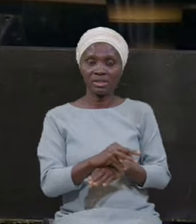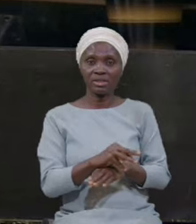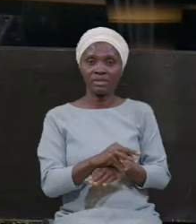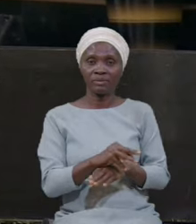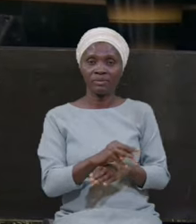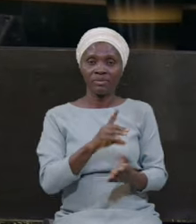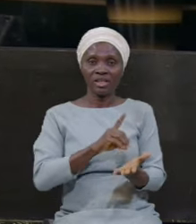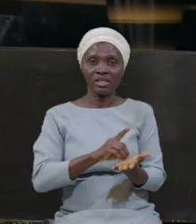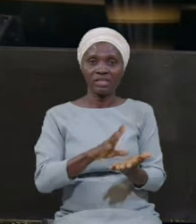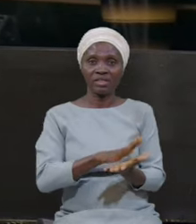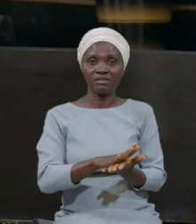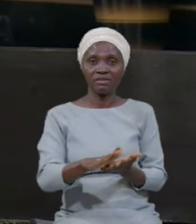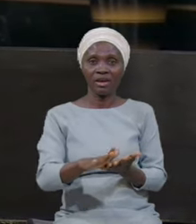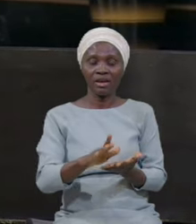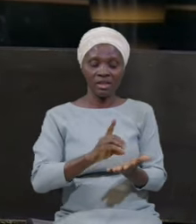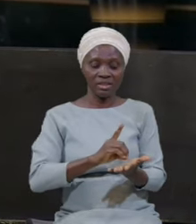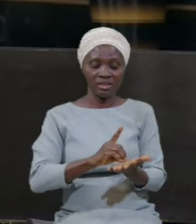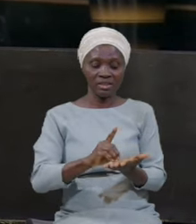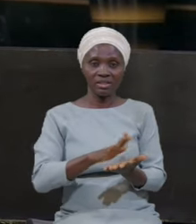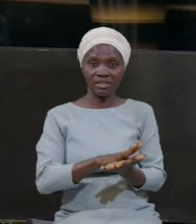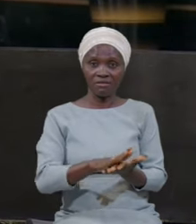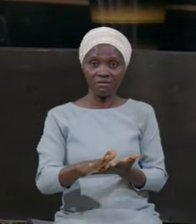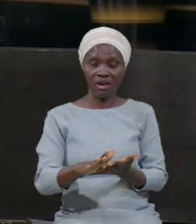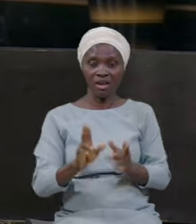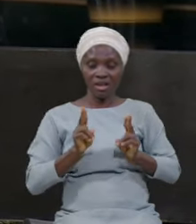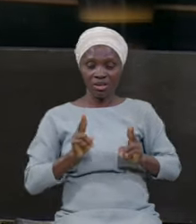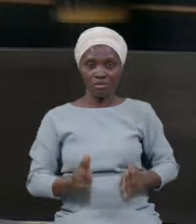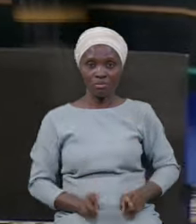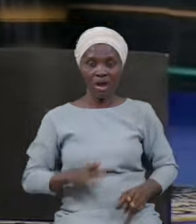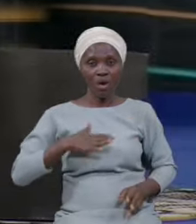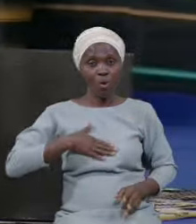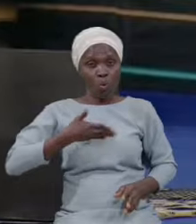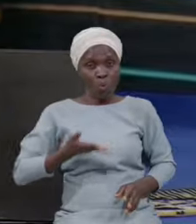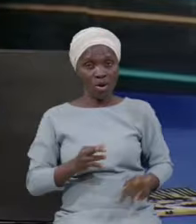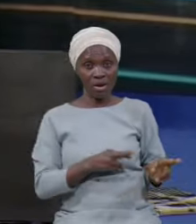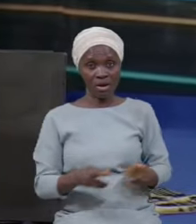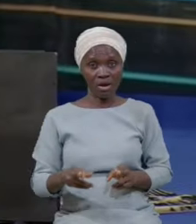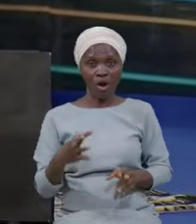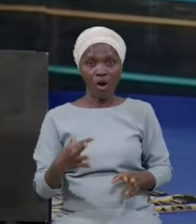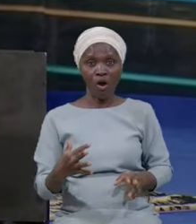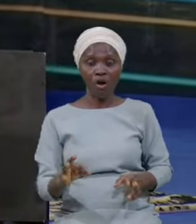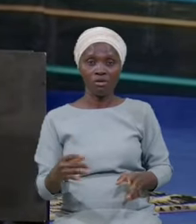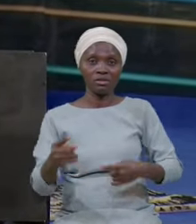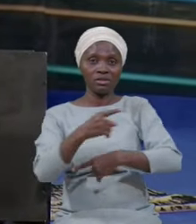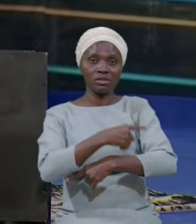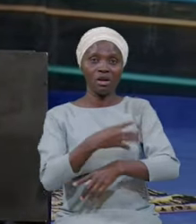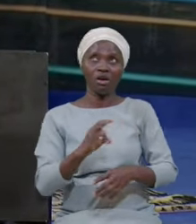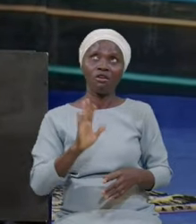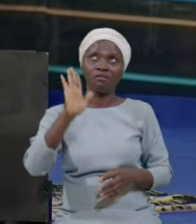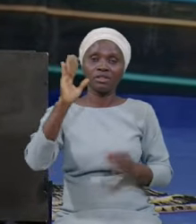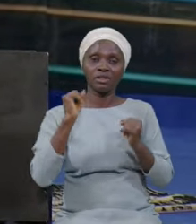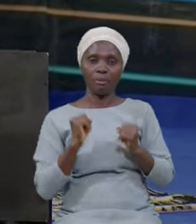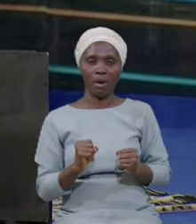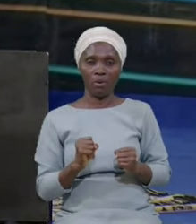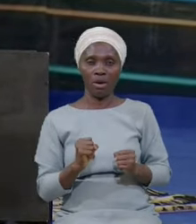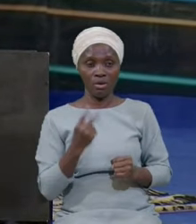human willingness on the day of his power. Look at that, divine